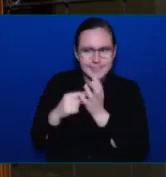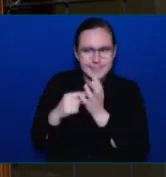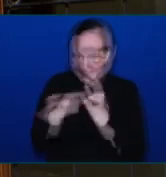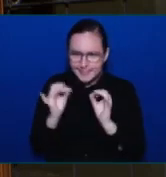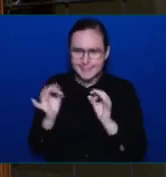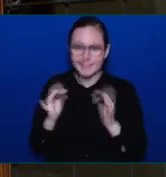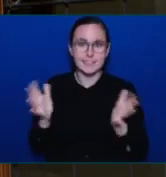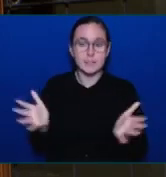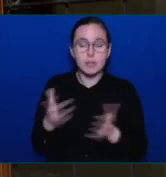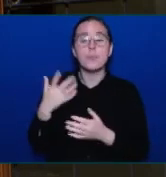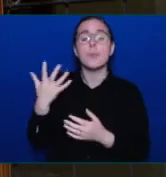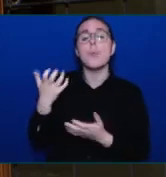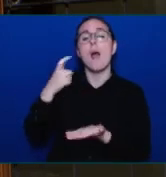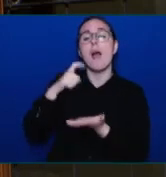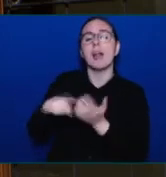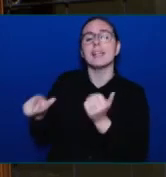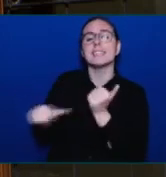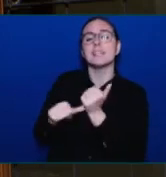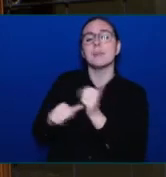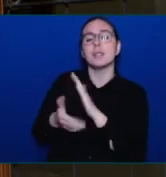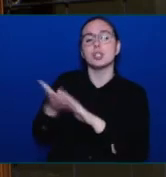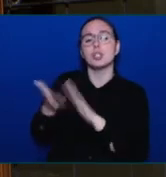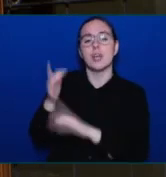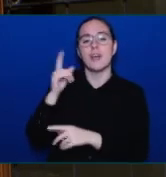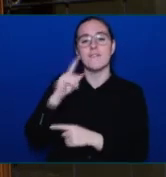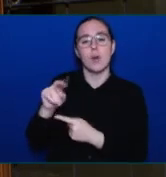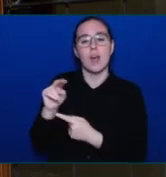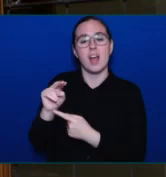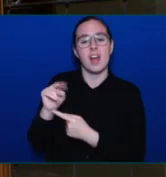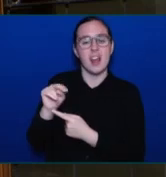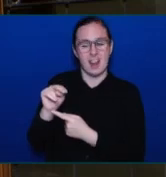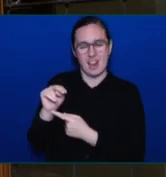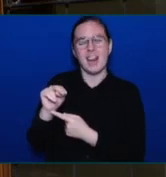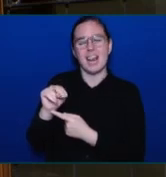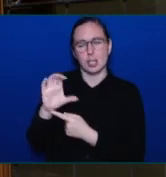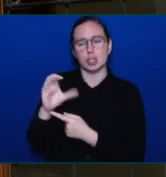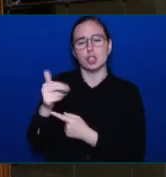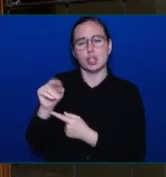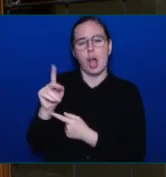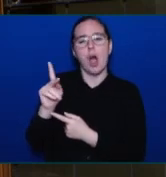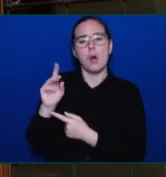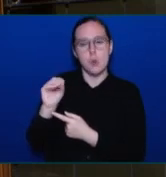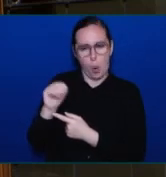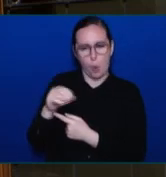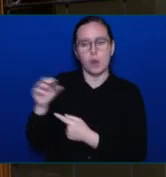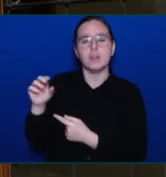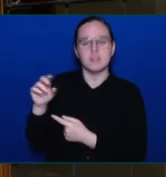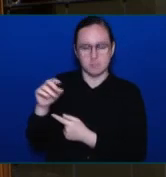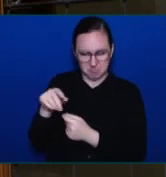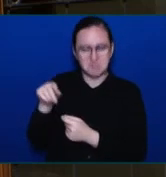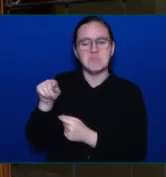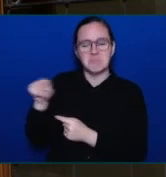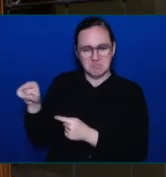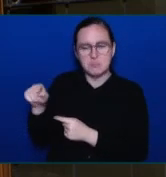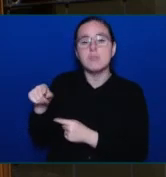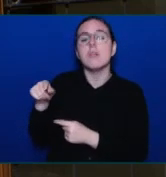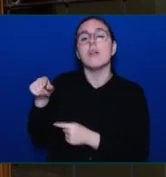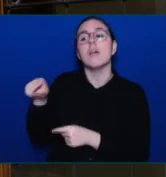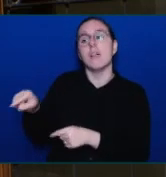for his support and assistance. As members of this House are no doubt aware,